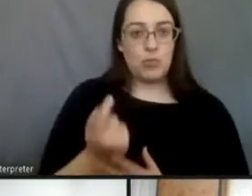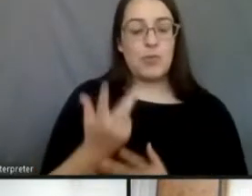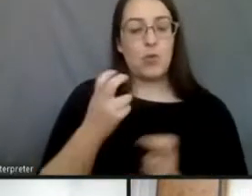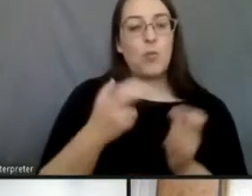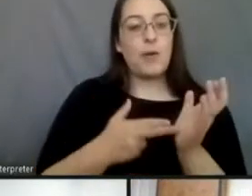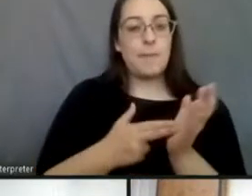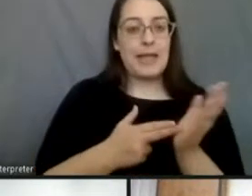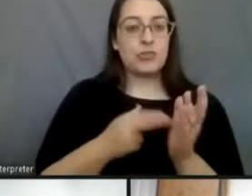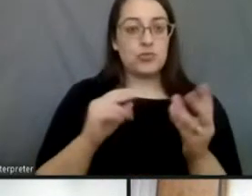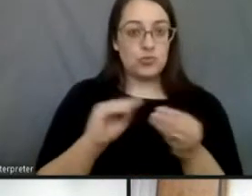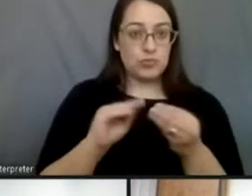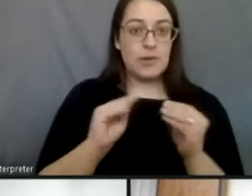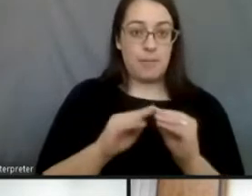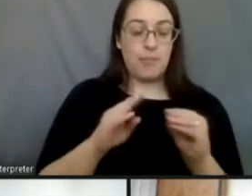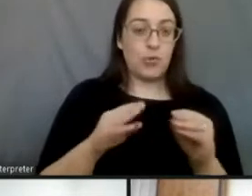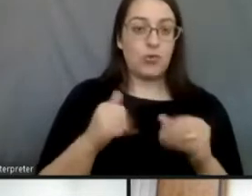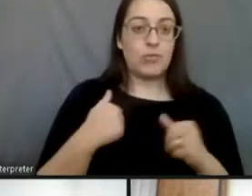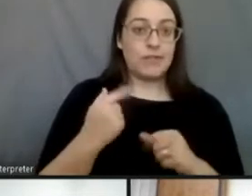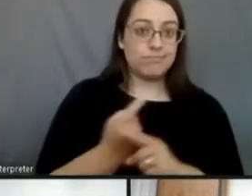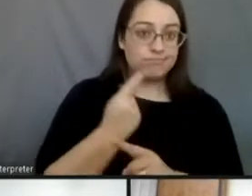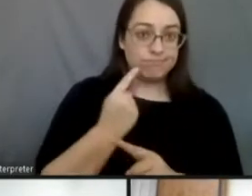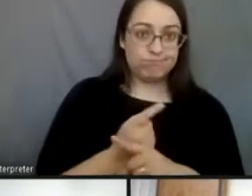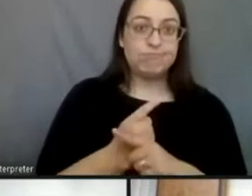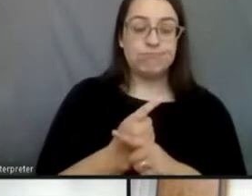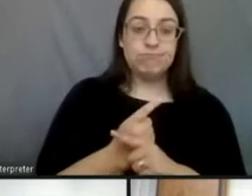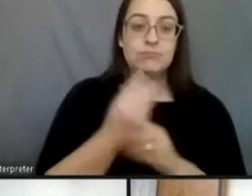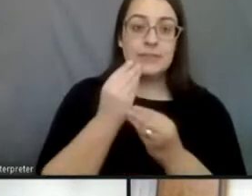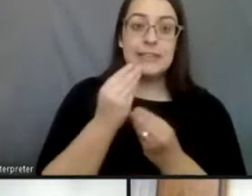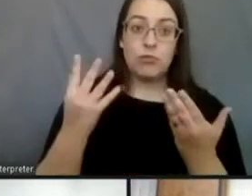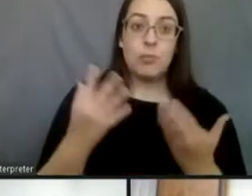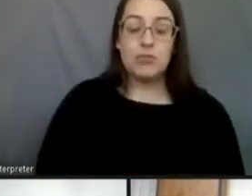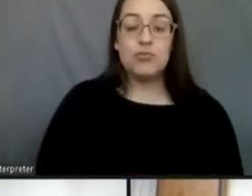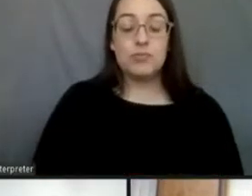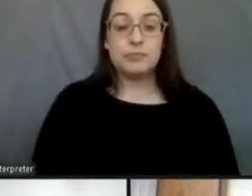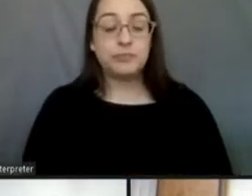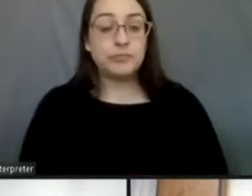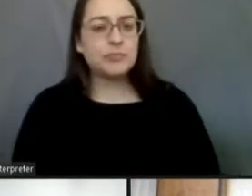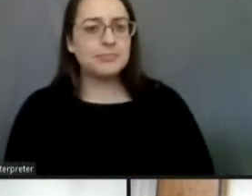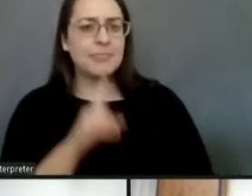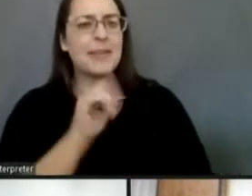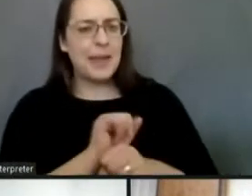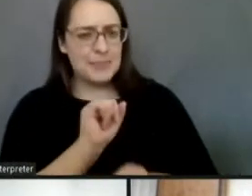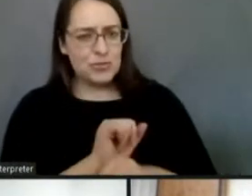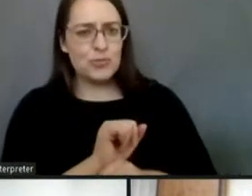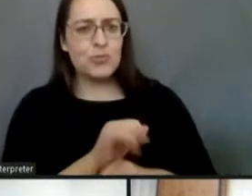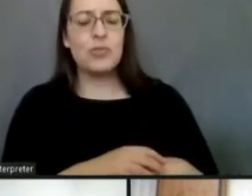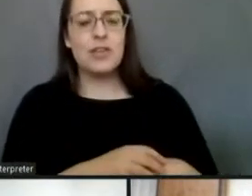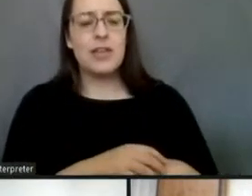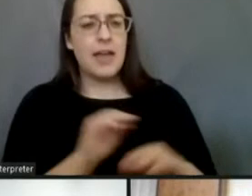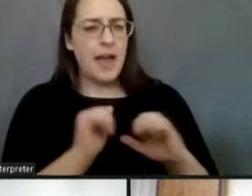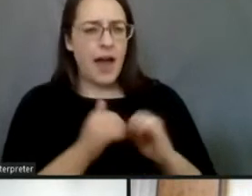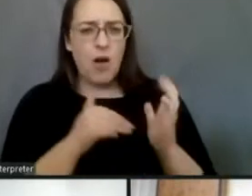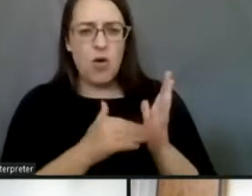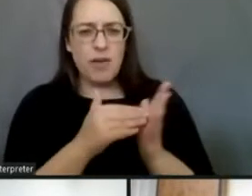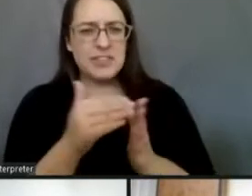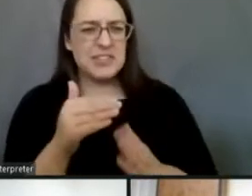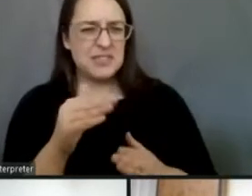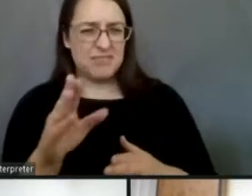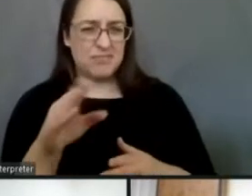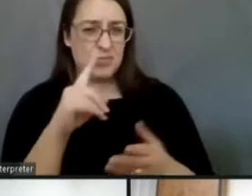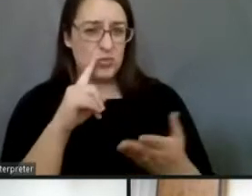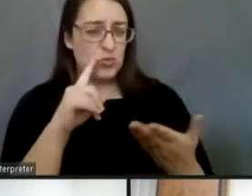we're providing our community with the most accurate information. Absolutely, absolutely. And how often, I guess, does